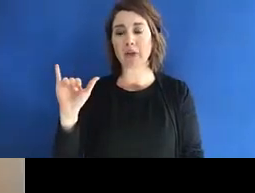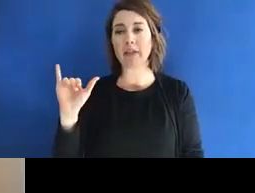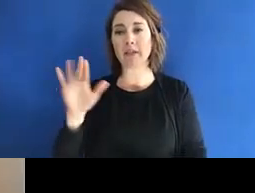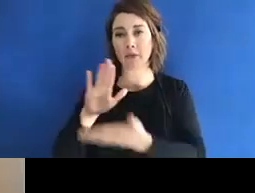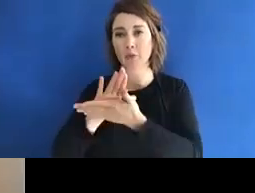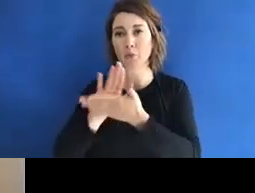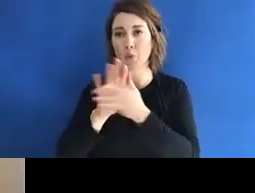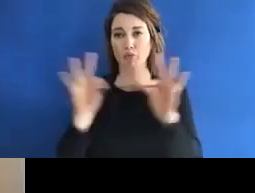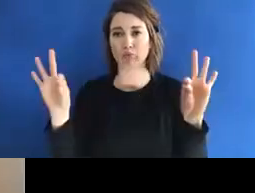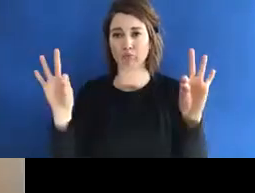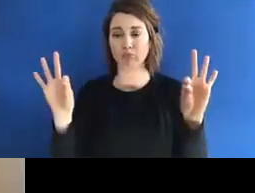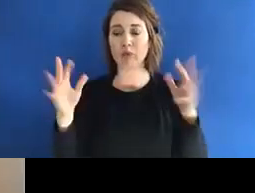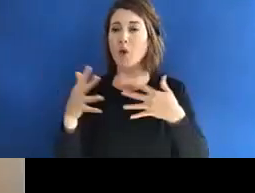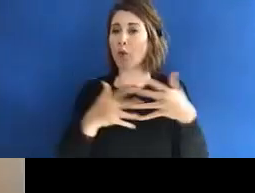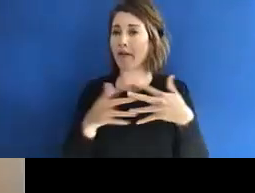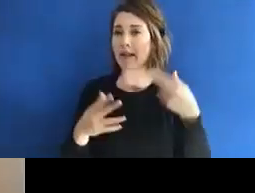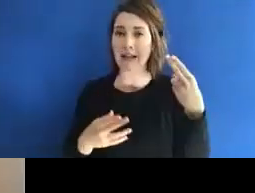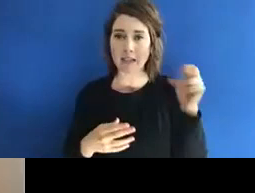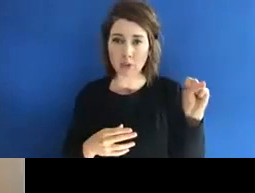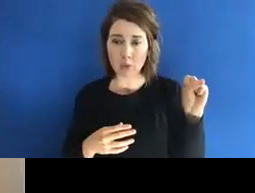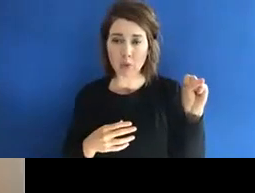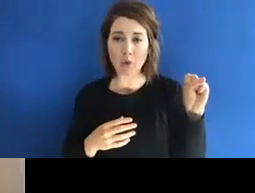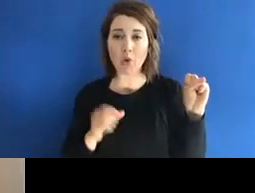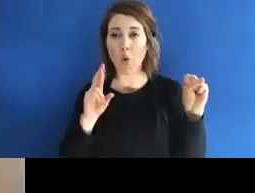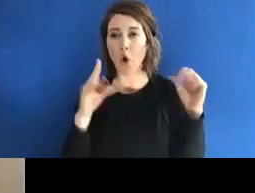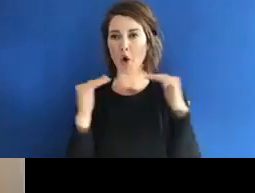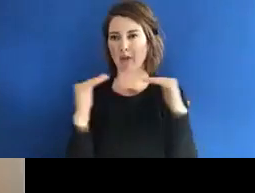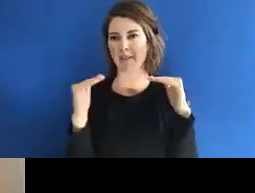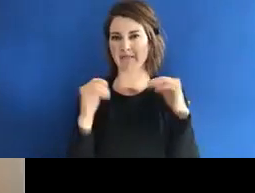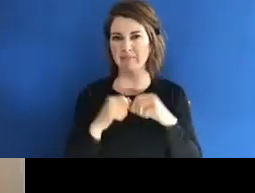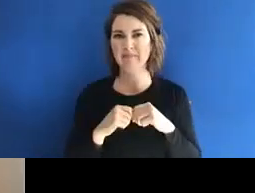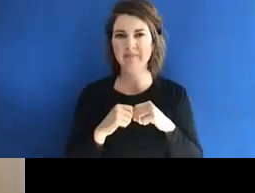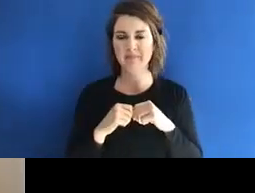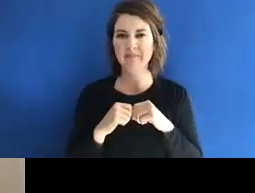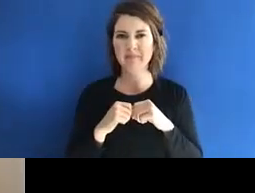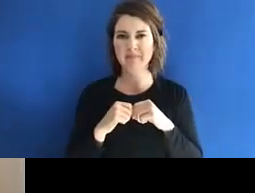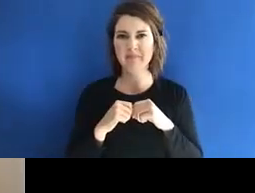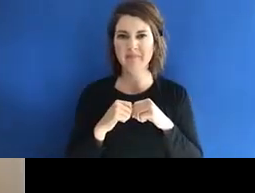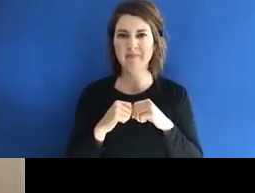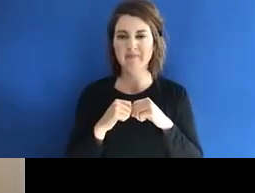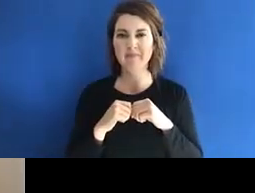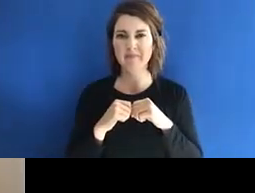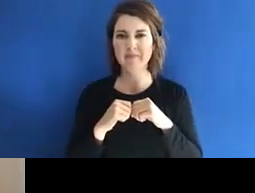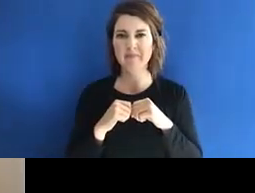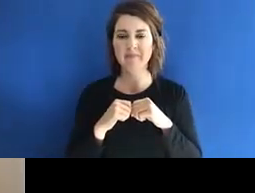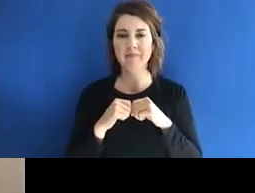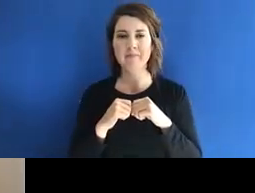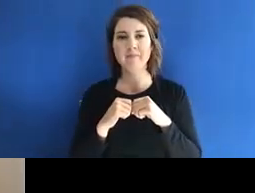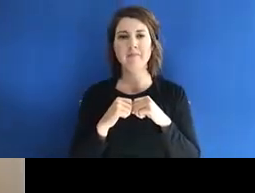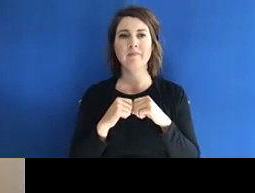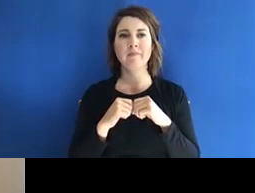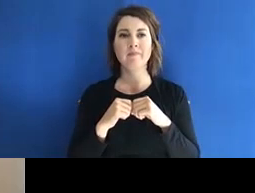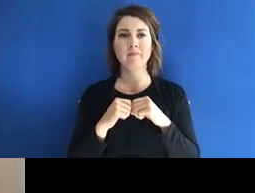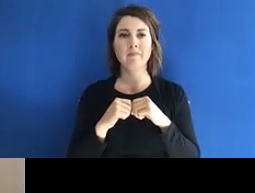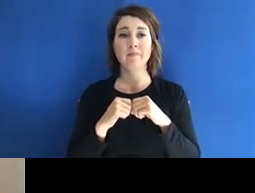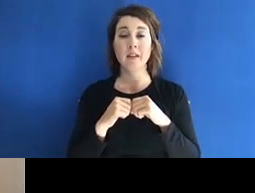there, whether that's a high school diploma or its equivalent. That reflects the second most gains. The